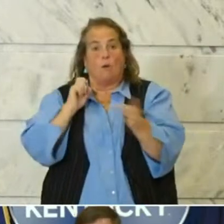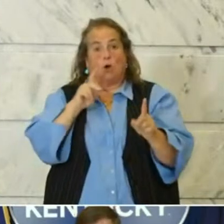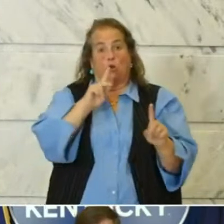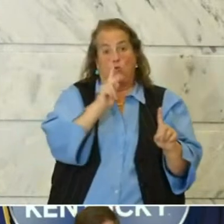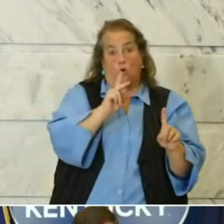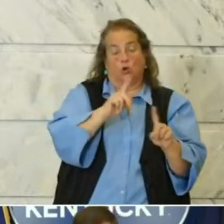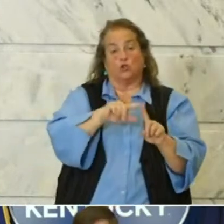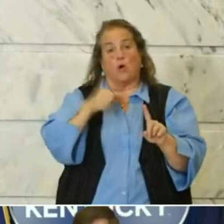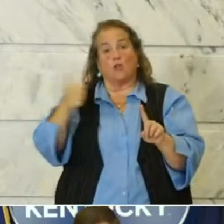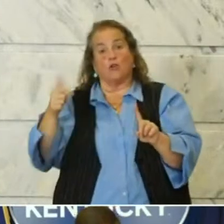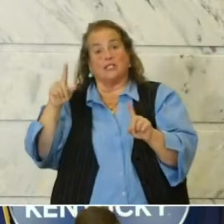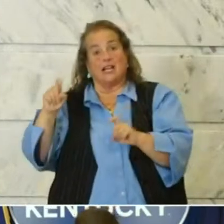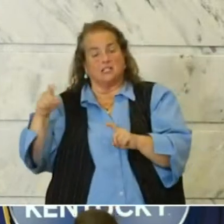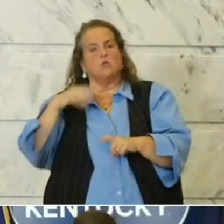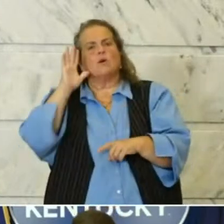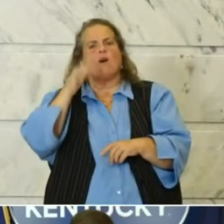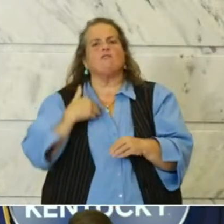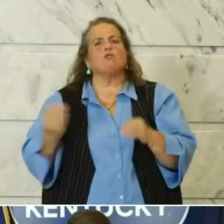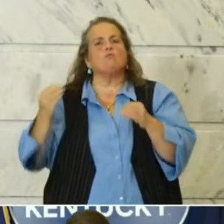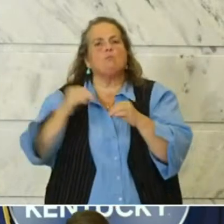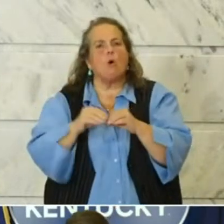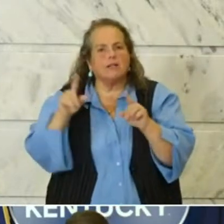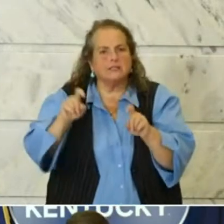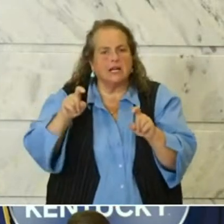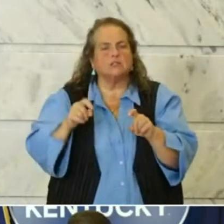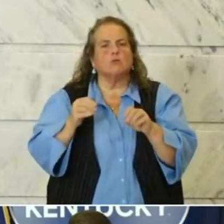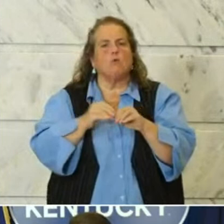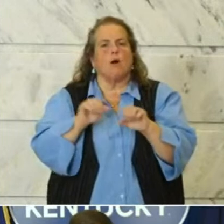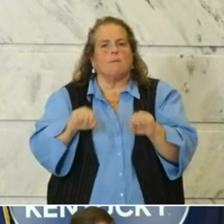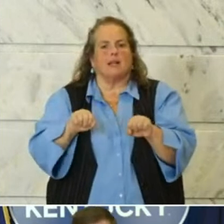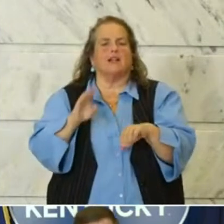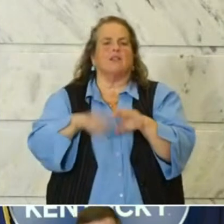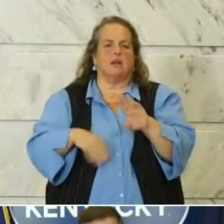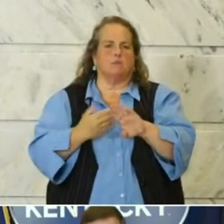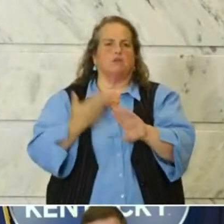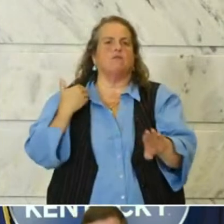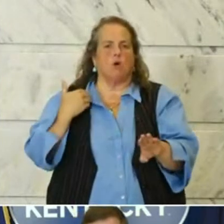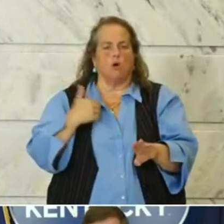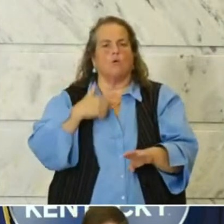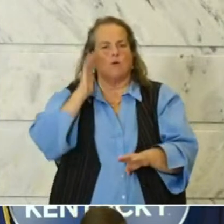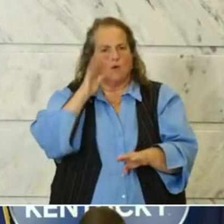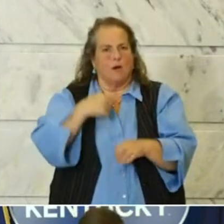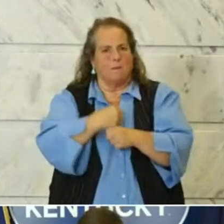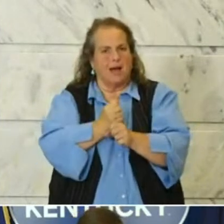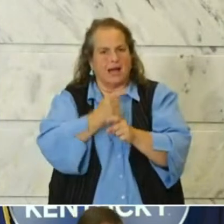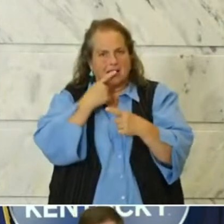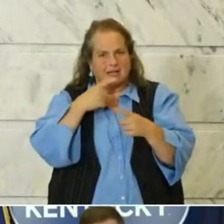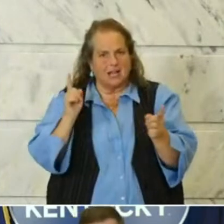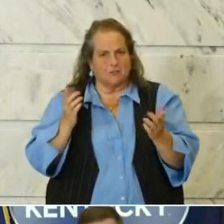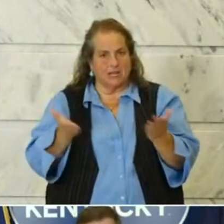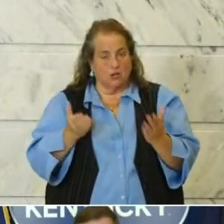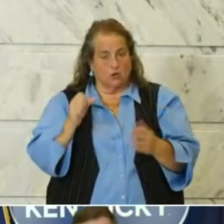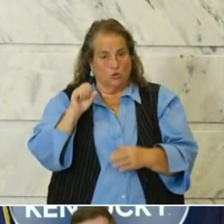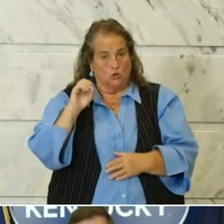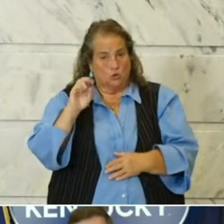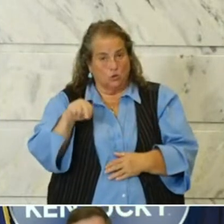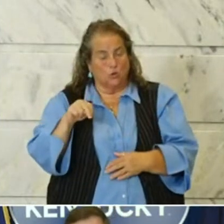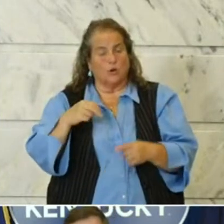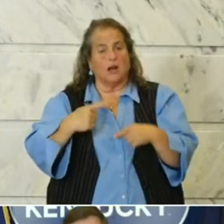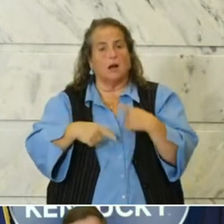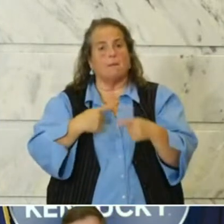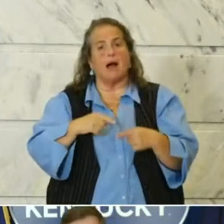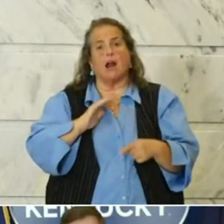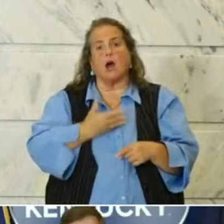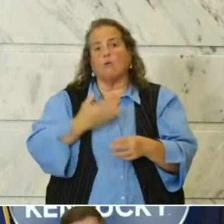more tests, more capacity than we had before. We will be making an announcement here soon about